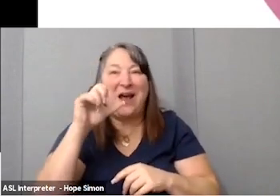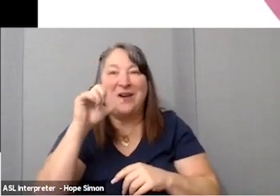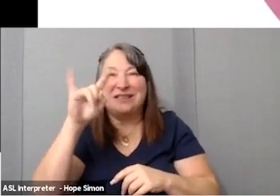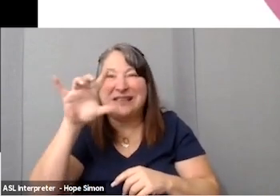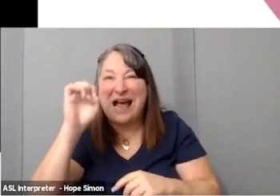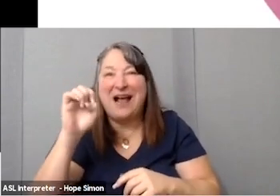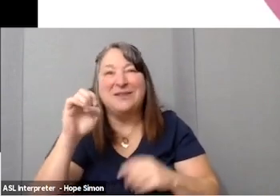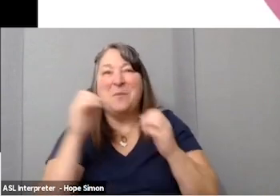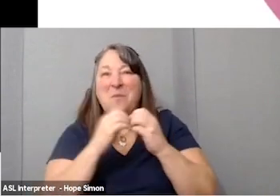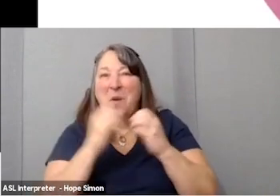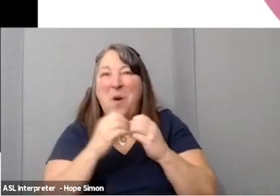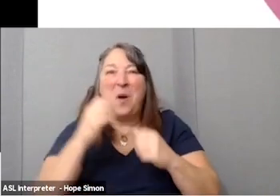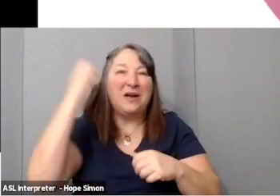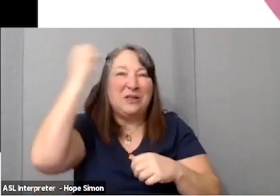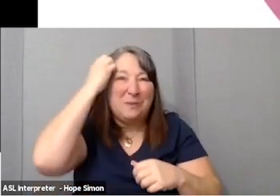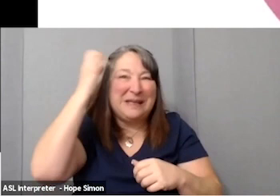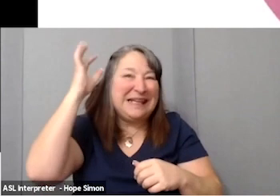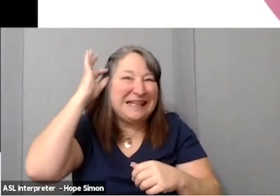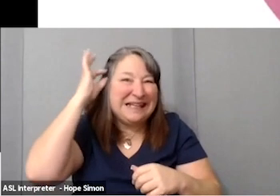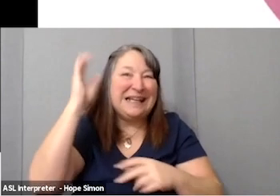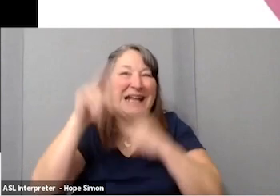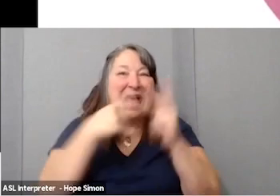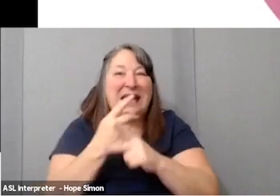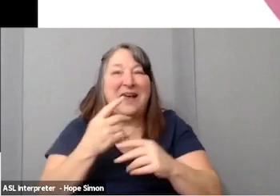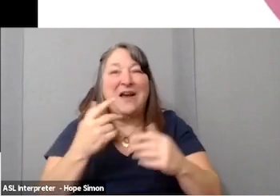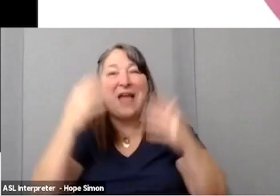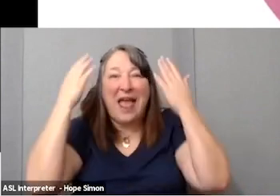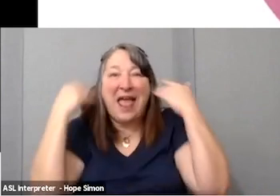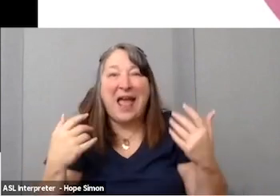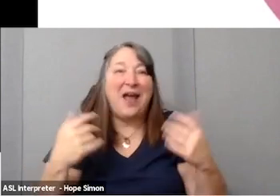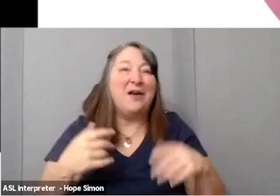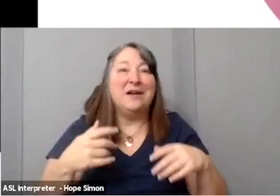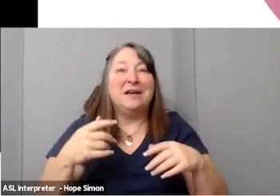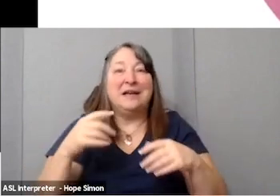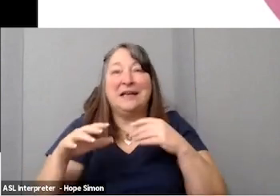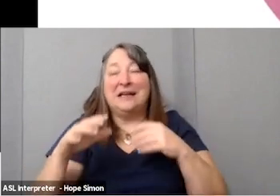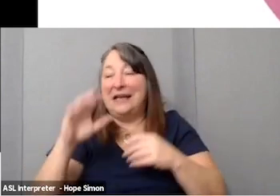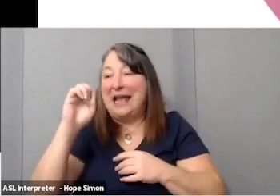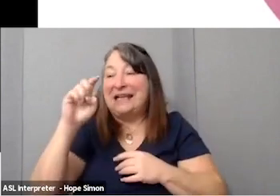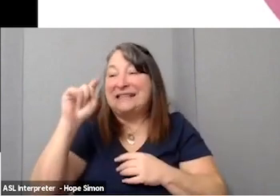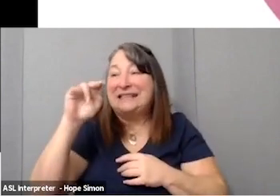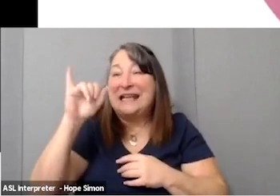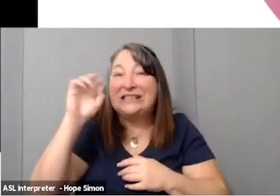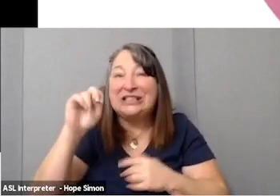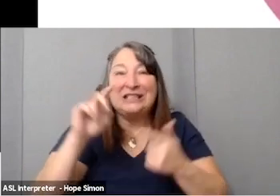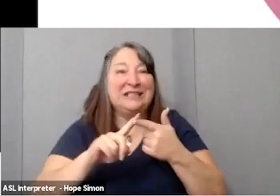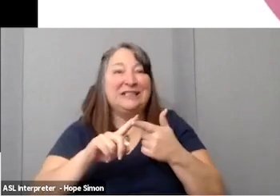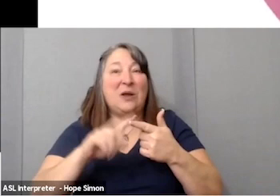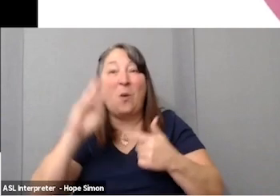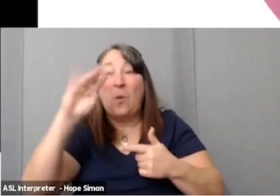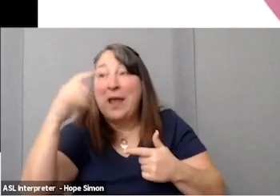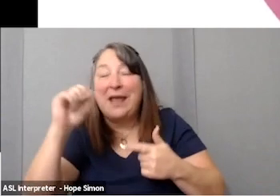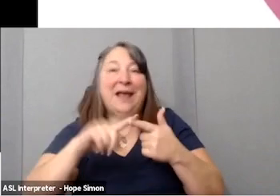hair, extensions, wigs, people wearing their hair straight versus natural